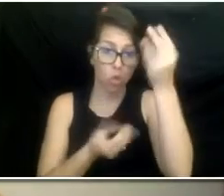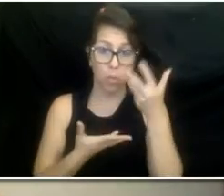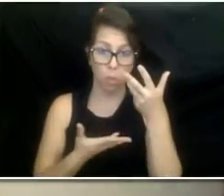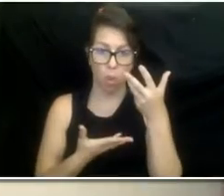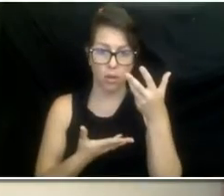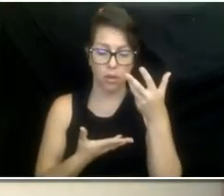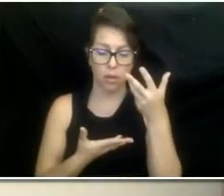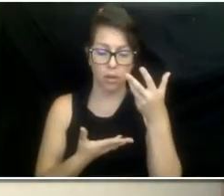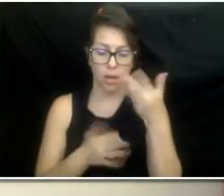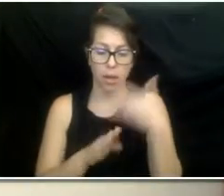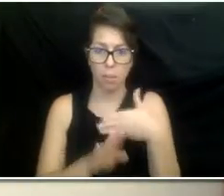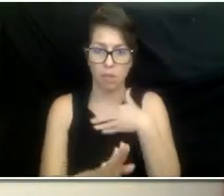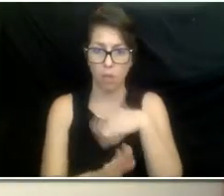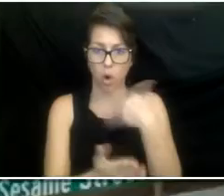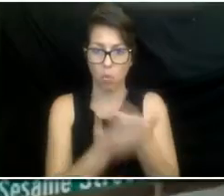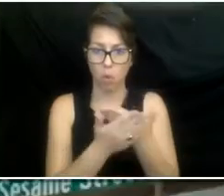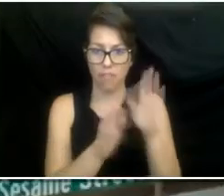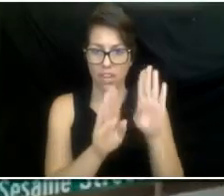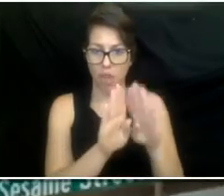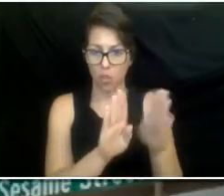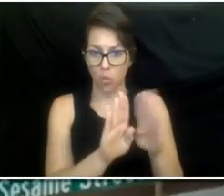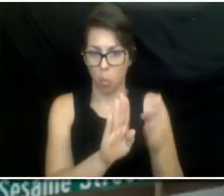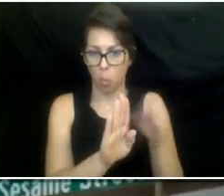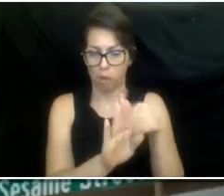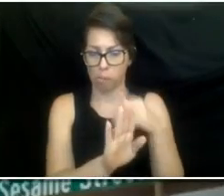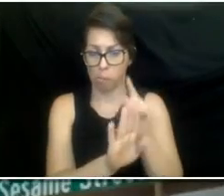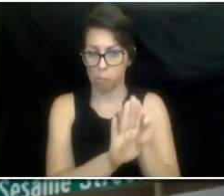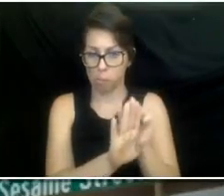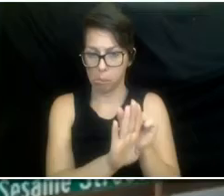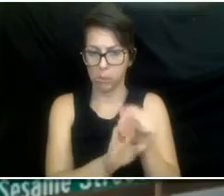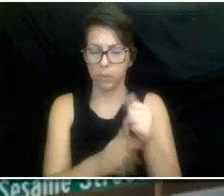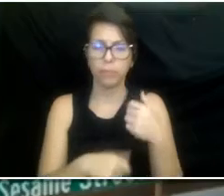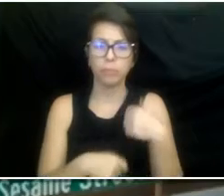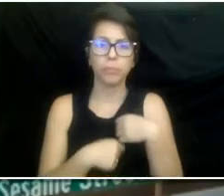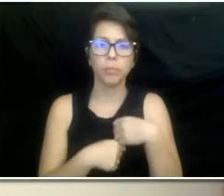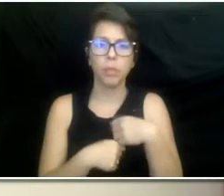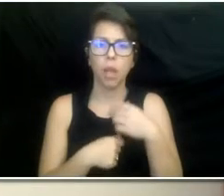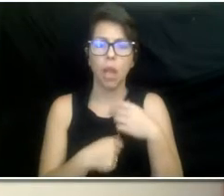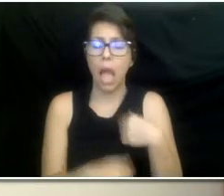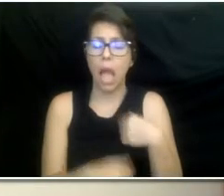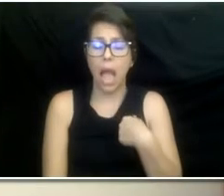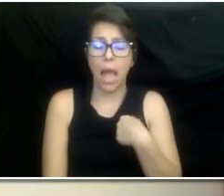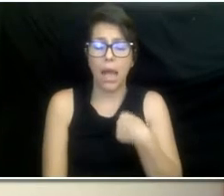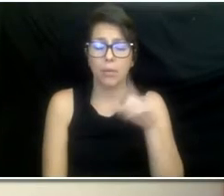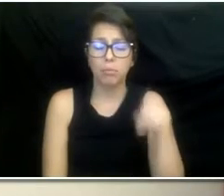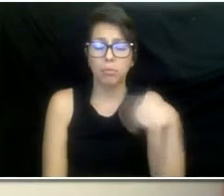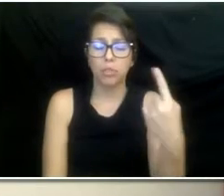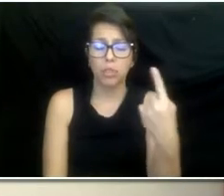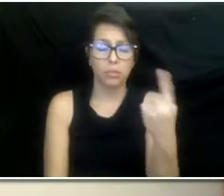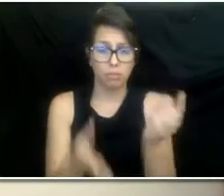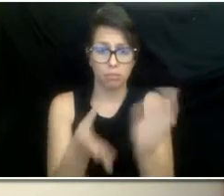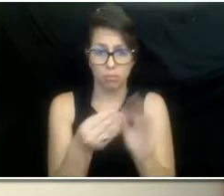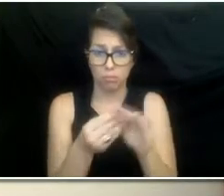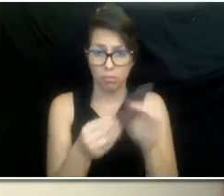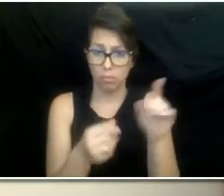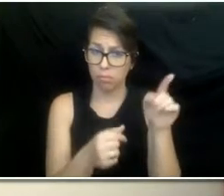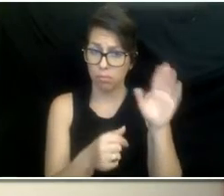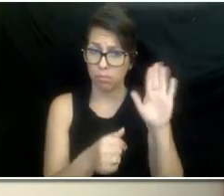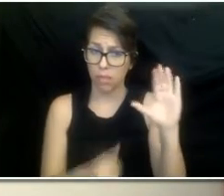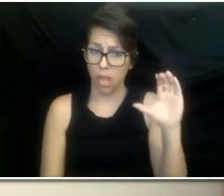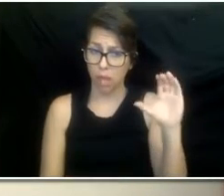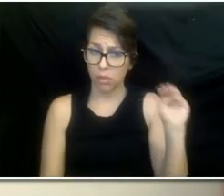more no casting as verions chair so I I think uh I think your point is right and the chief mentioned that in her